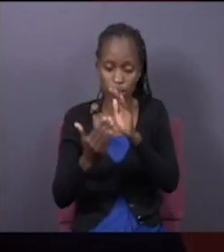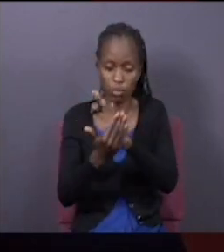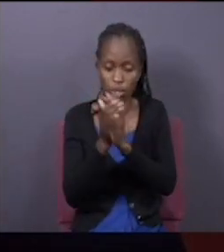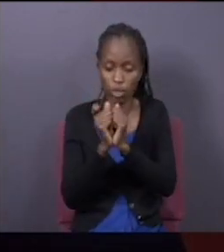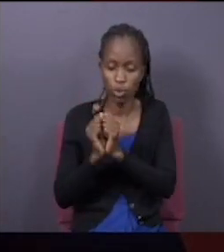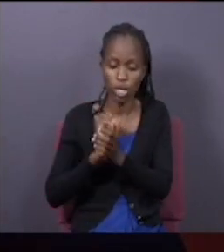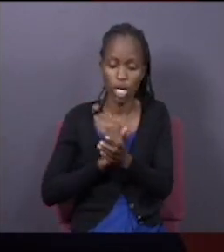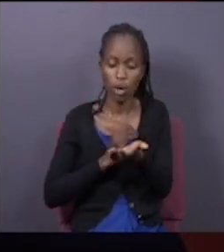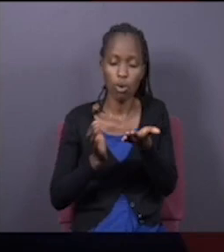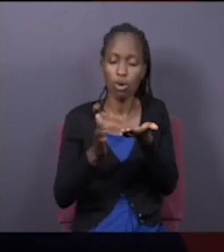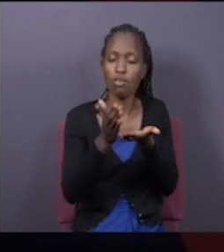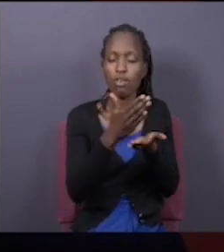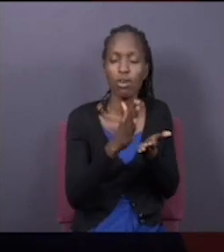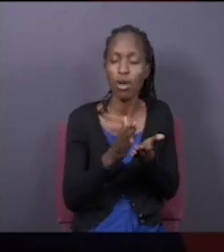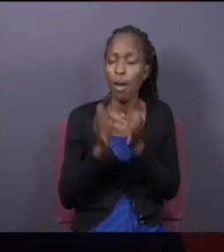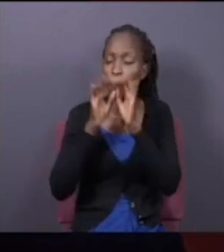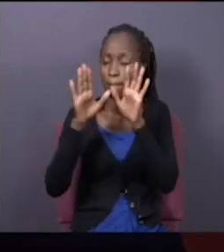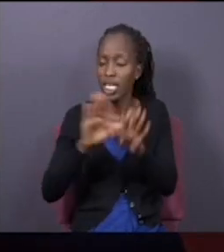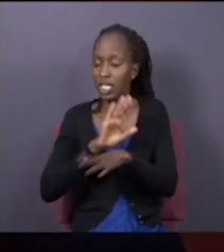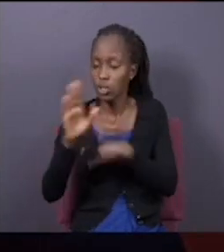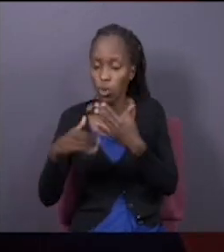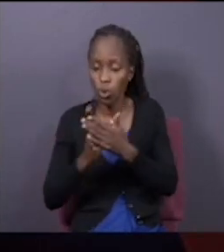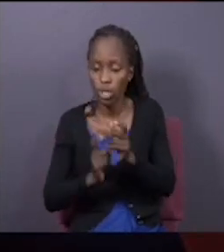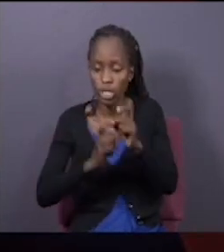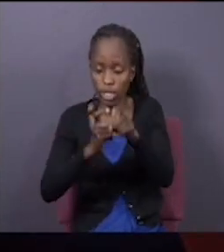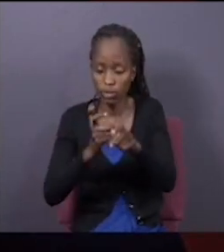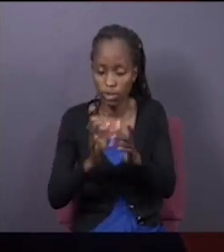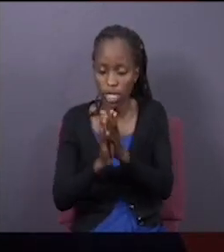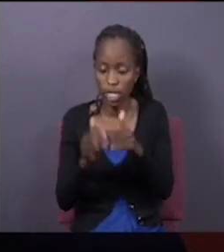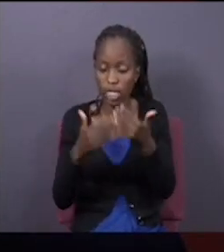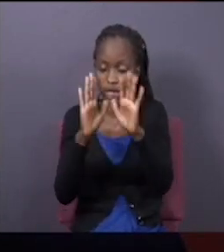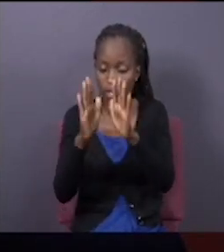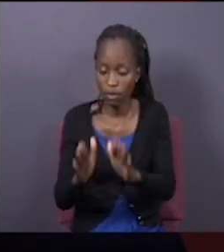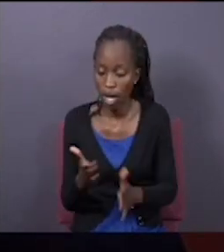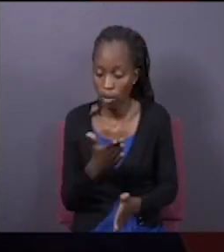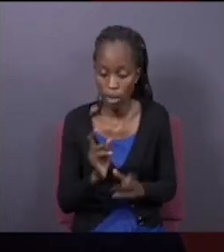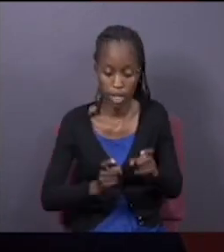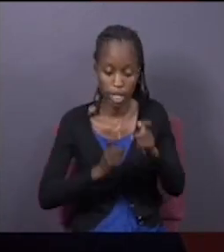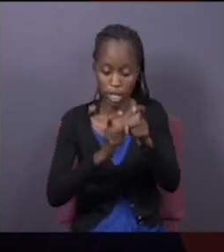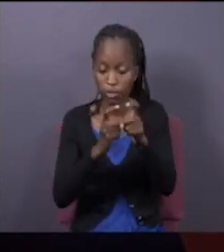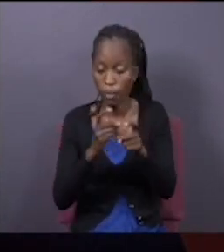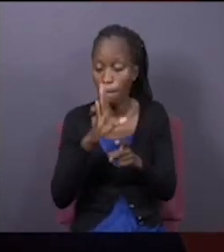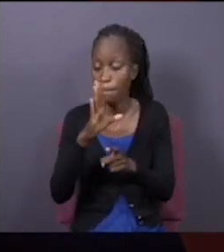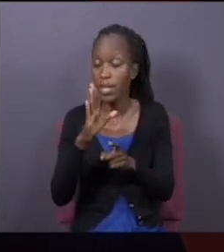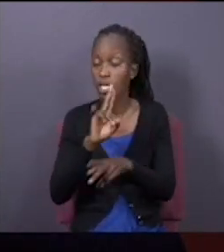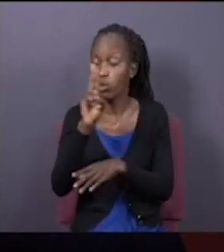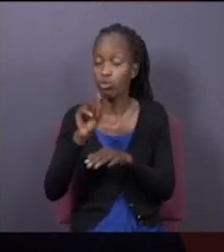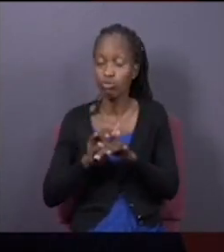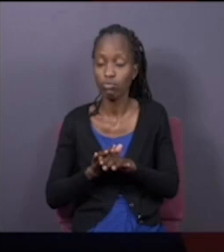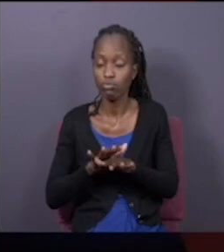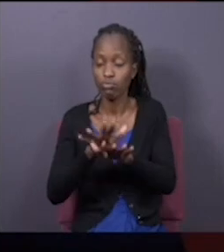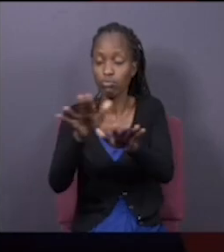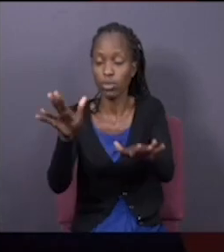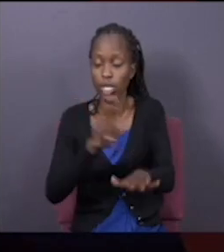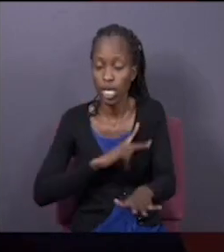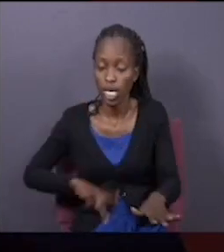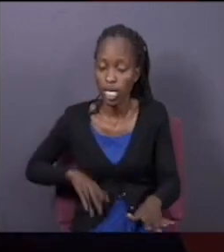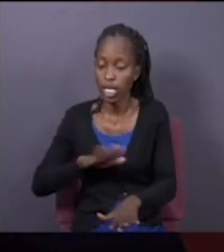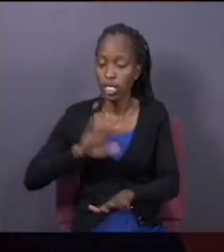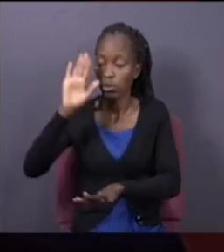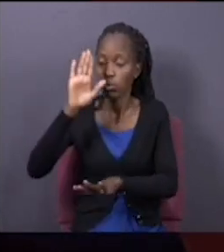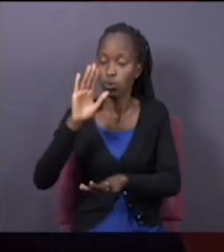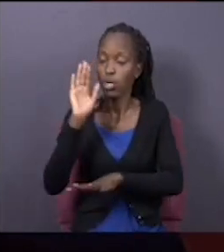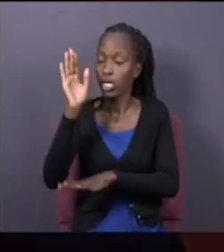substance, would you bless every gift and every giver, and may these gifts be used for the furtherance of your kingdom. This we ask